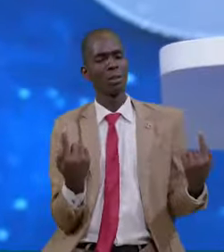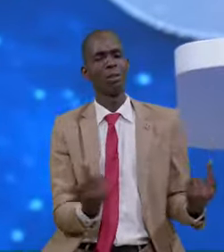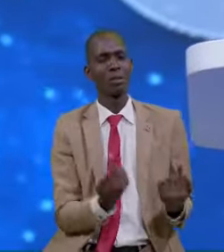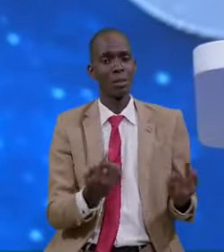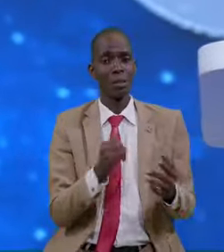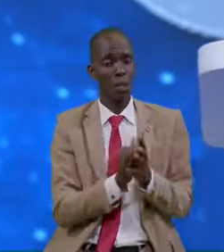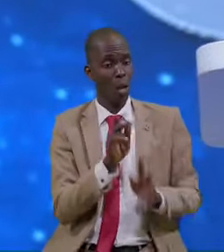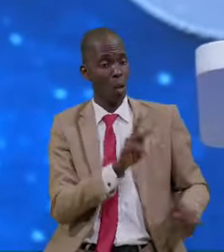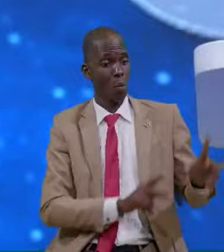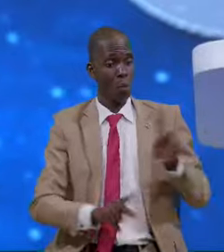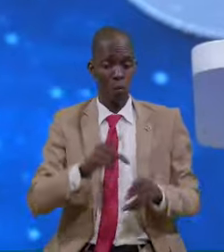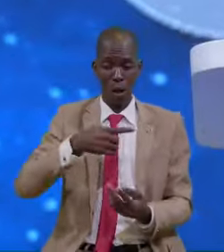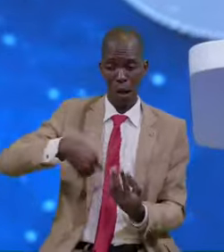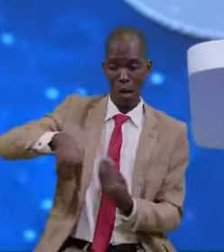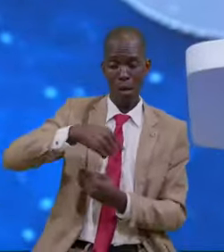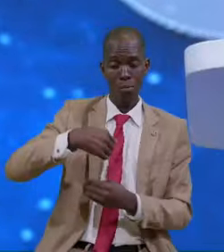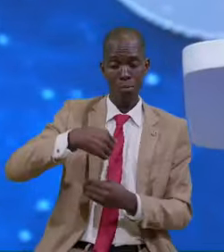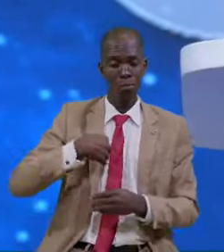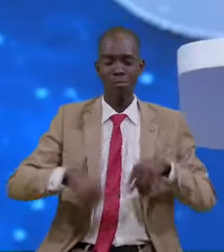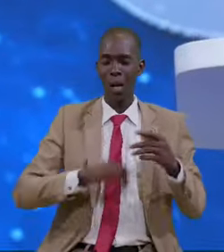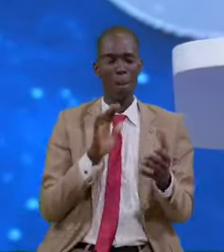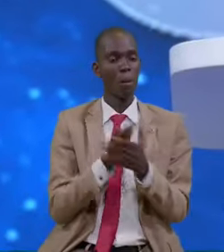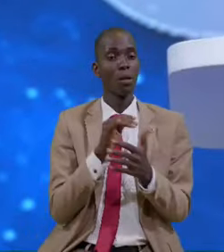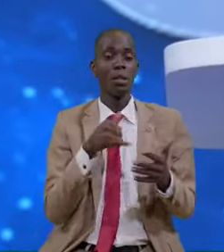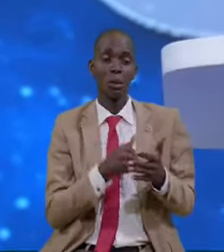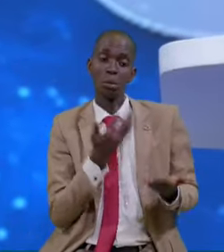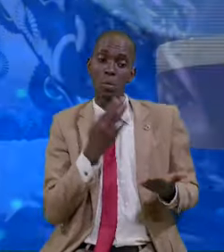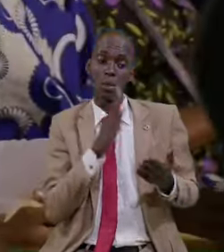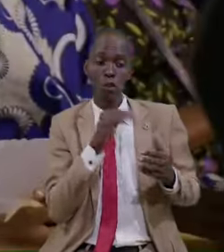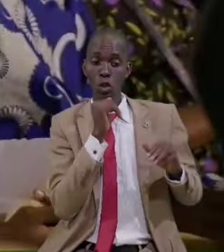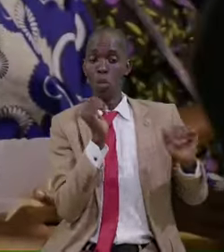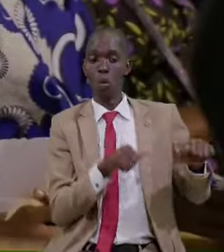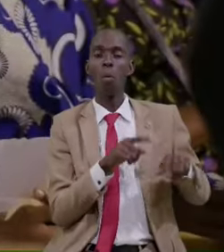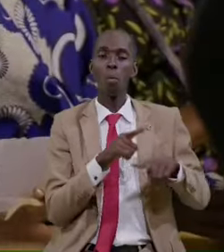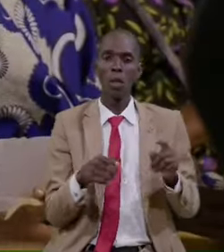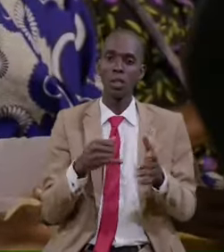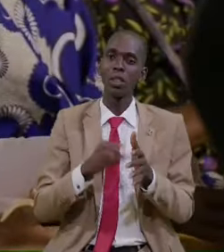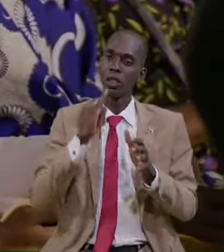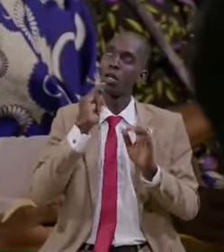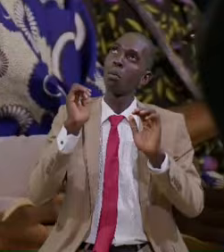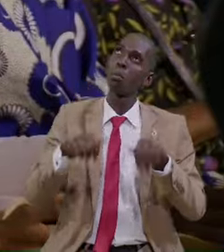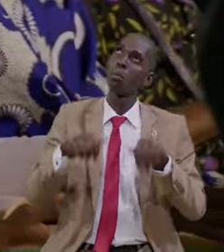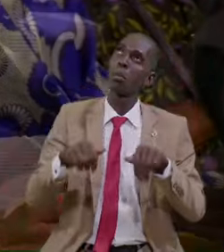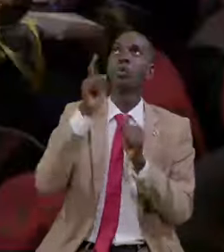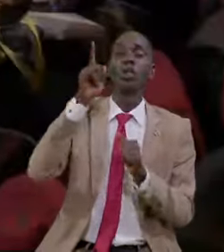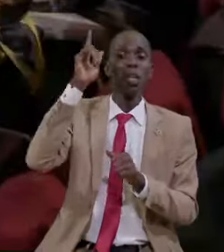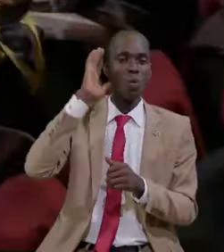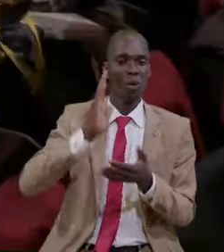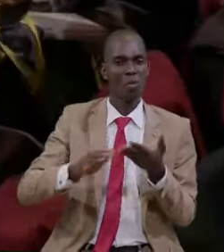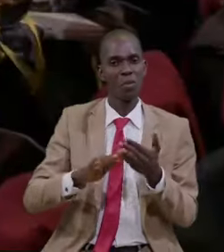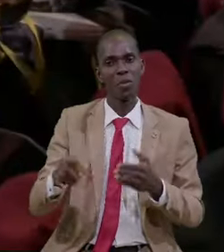me will not believe. It looks impossible, but it's possible. He will forgive you. It